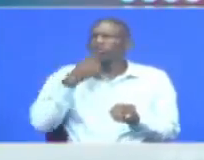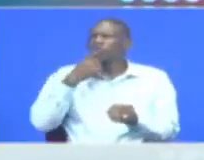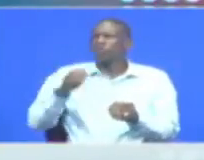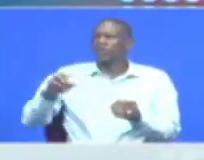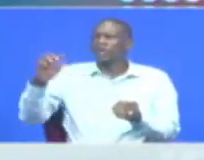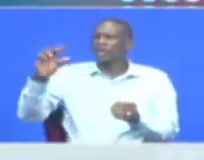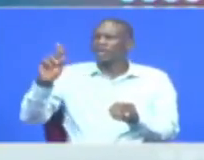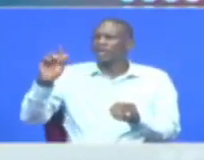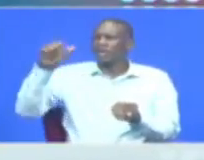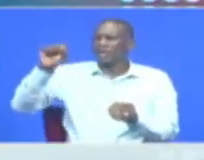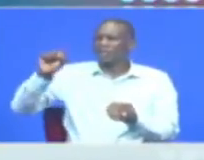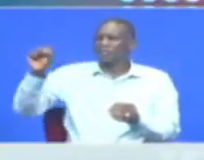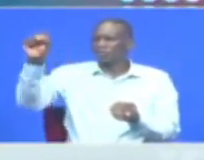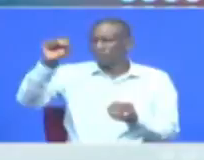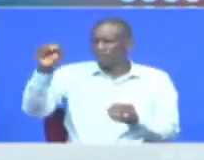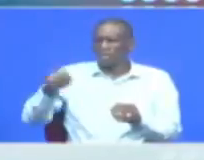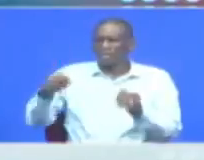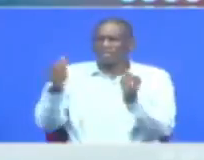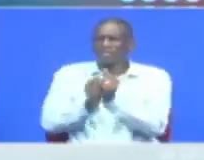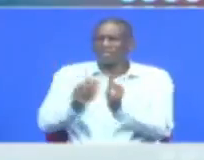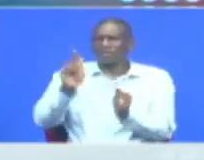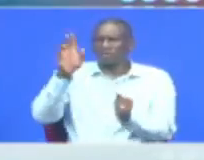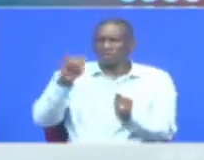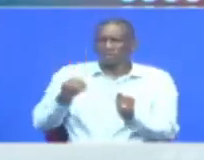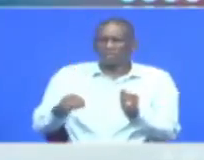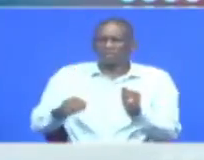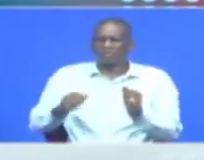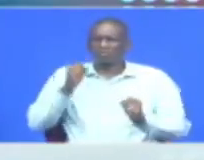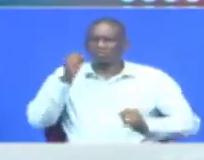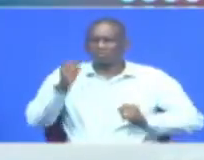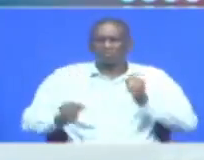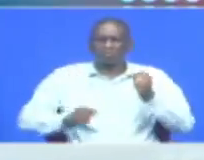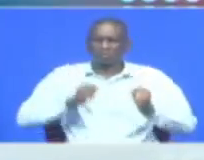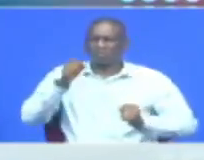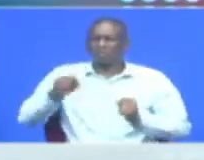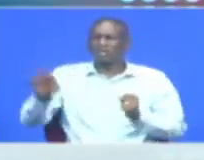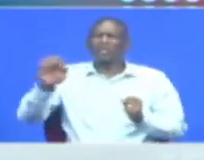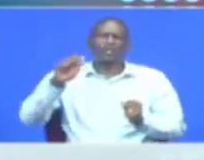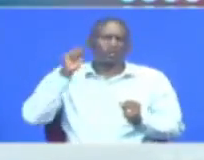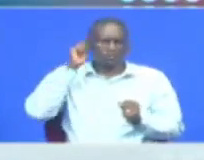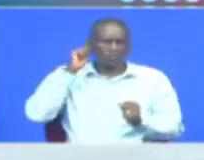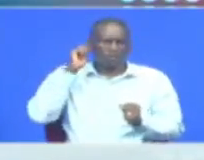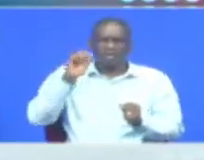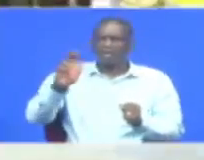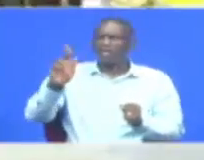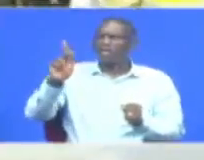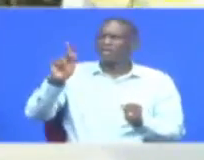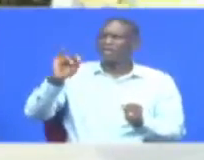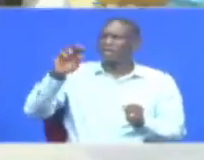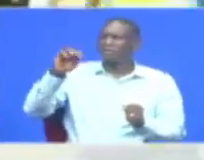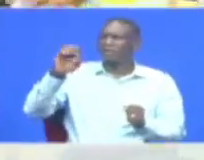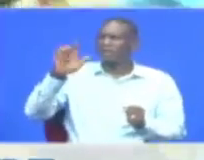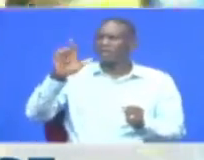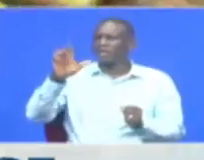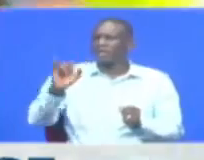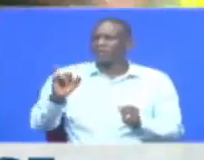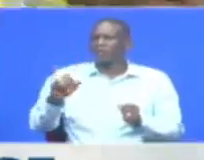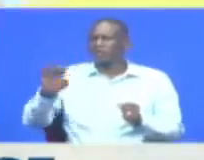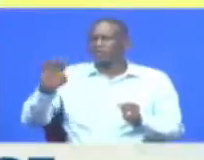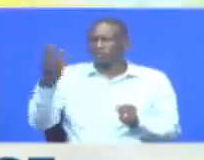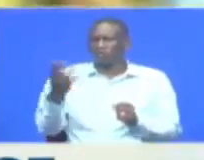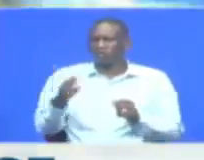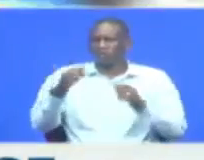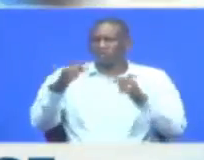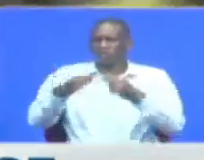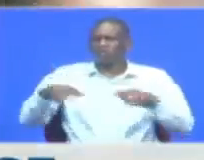Girls High School 10-kilometer charity road race in Elgeyo Marakwet. Kimeli, who was fourth in the Tokyo Olympics 5,000